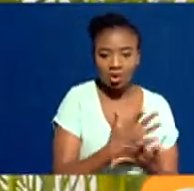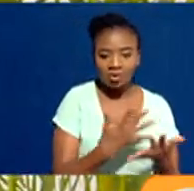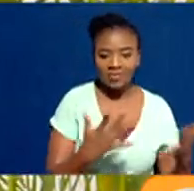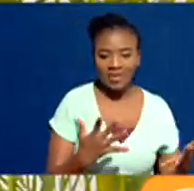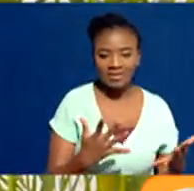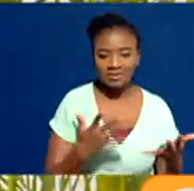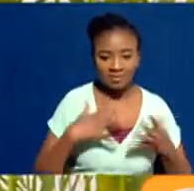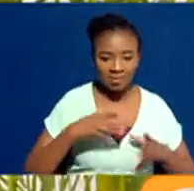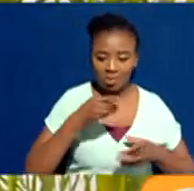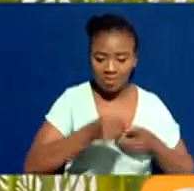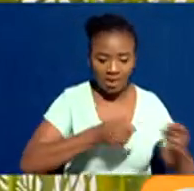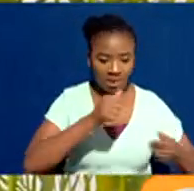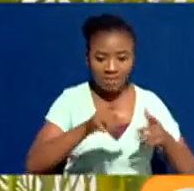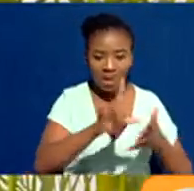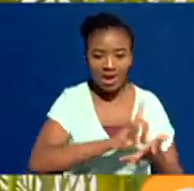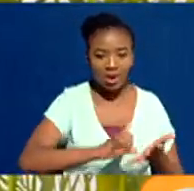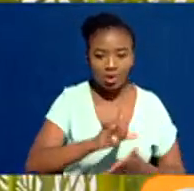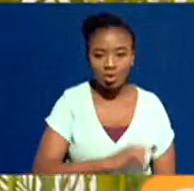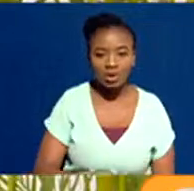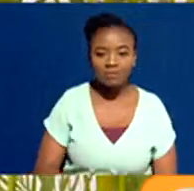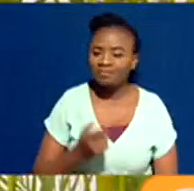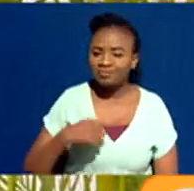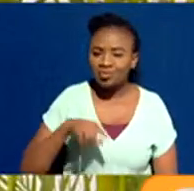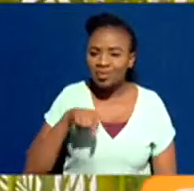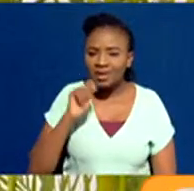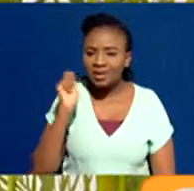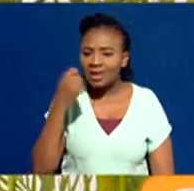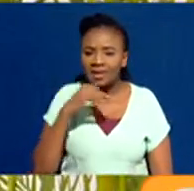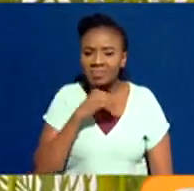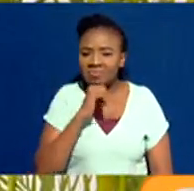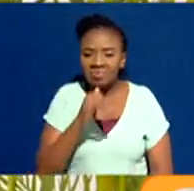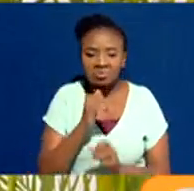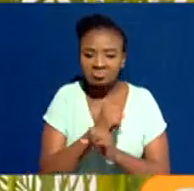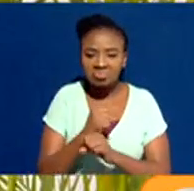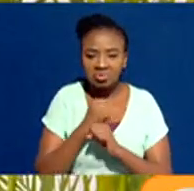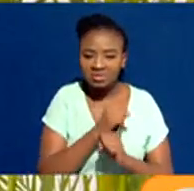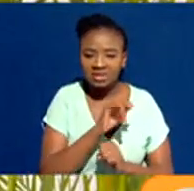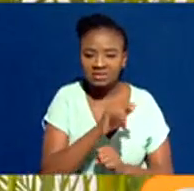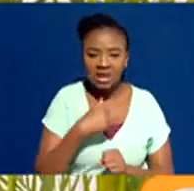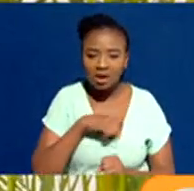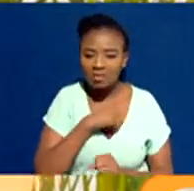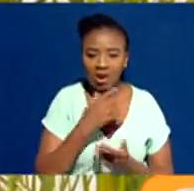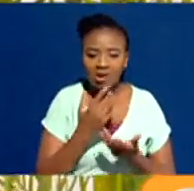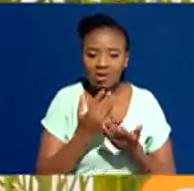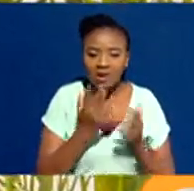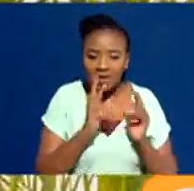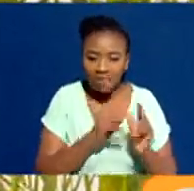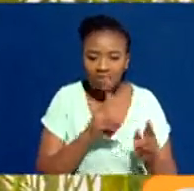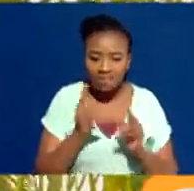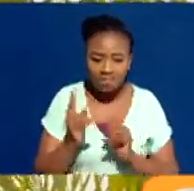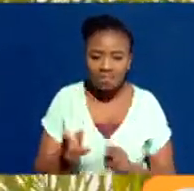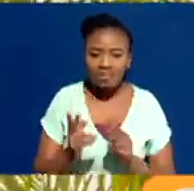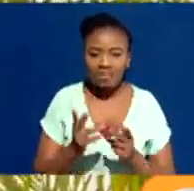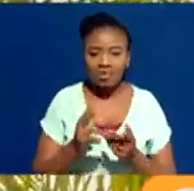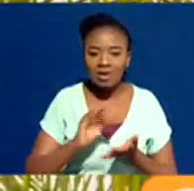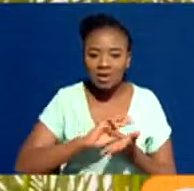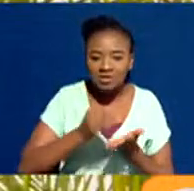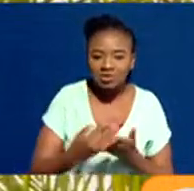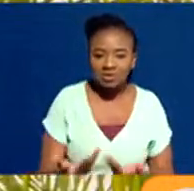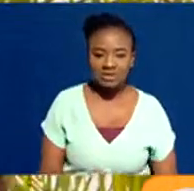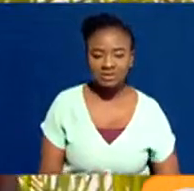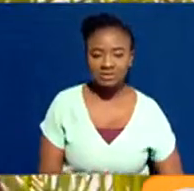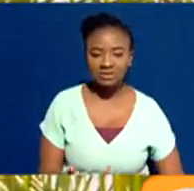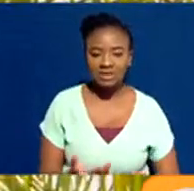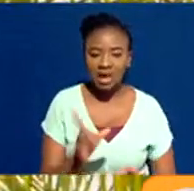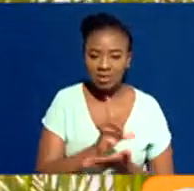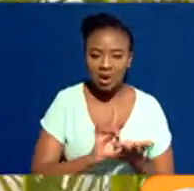what is made in Kenya. Why? Because we don't know. Either we are weak